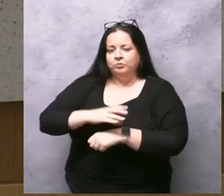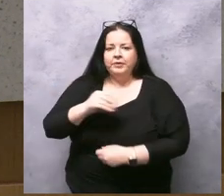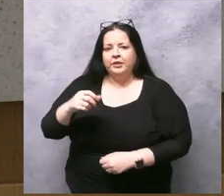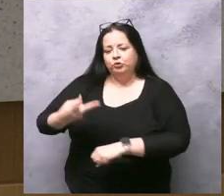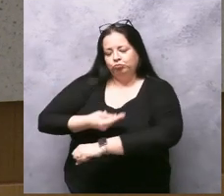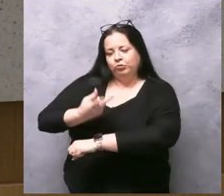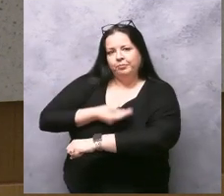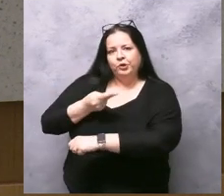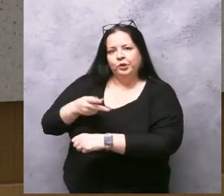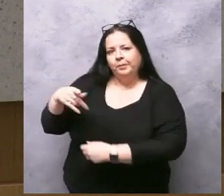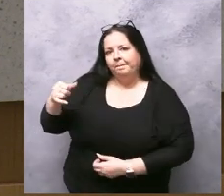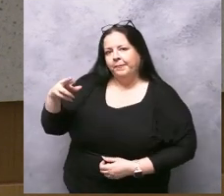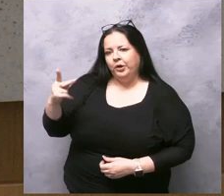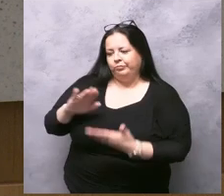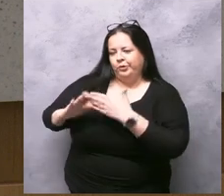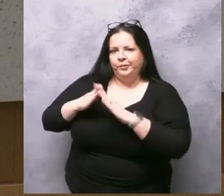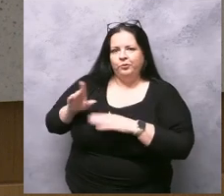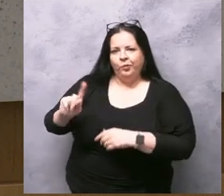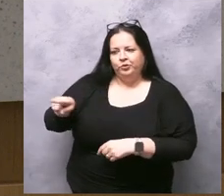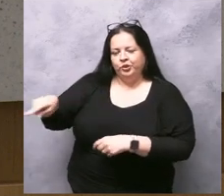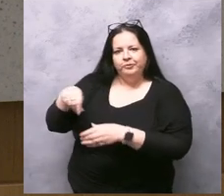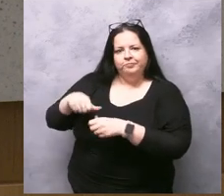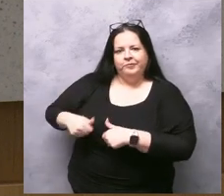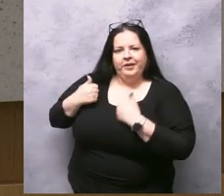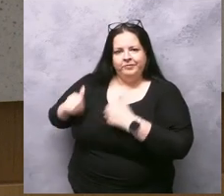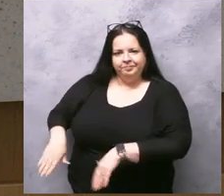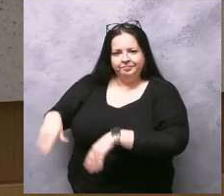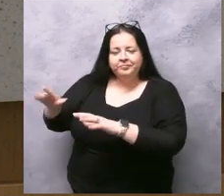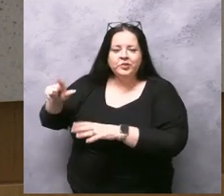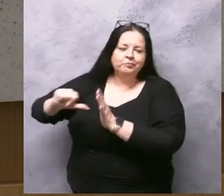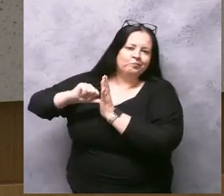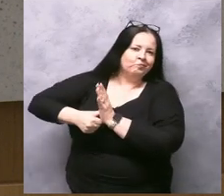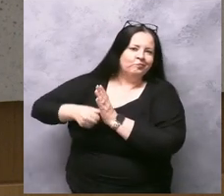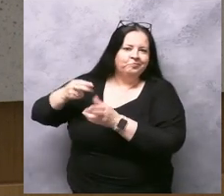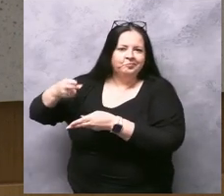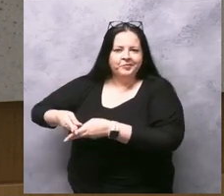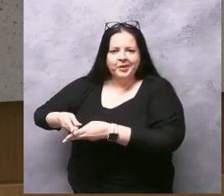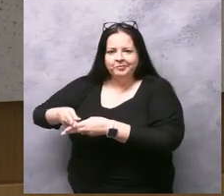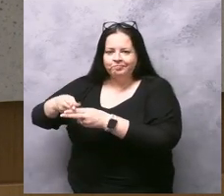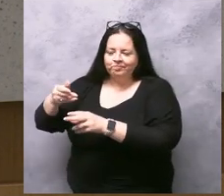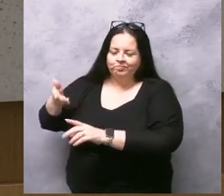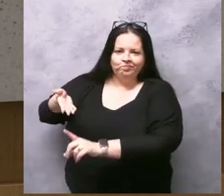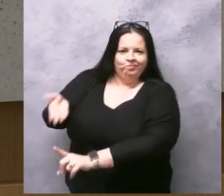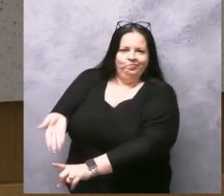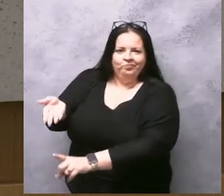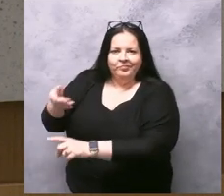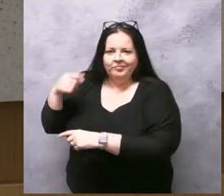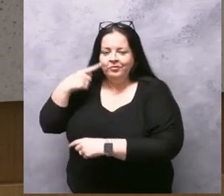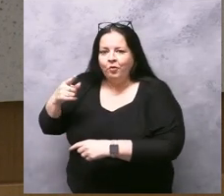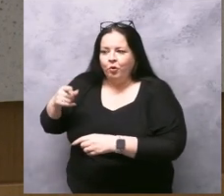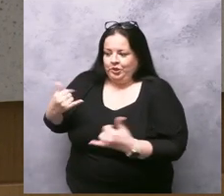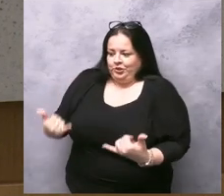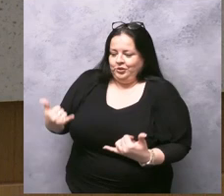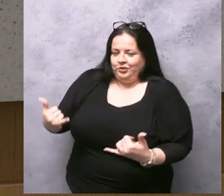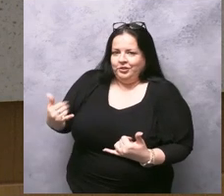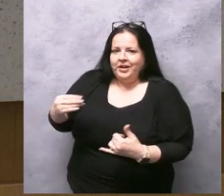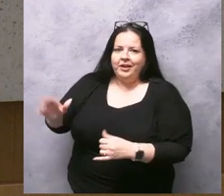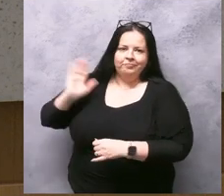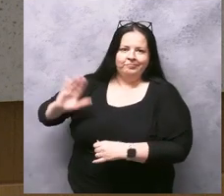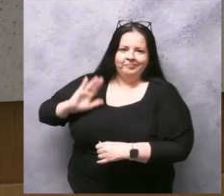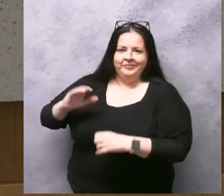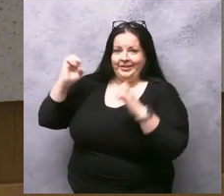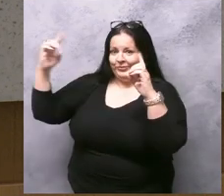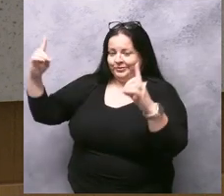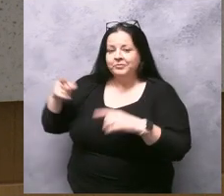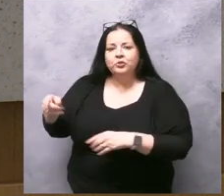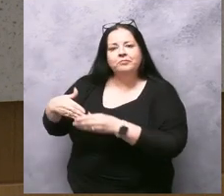Terrace community where she lived. She left a lasting legacy of growing current and future educators. At Carverdale, she led the